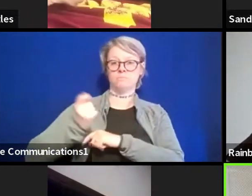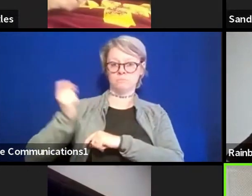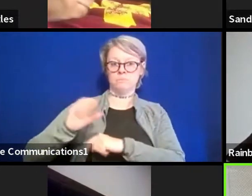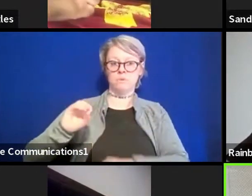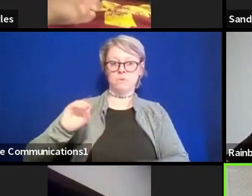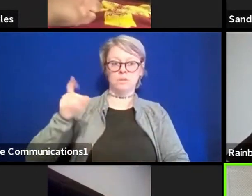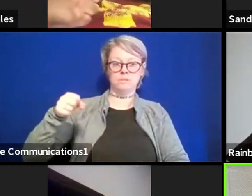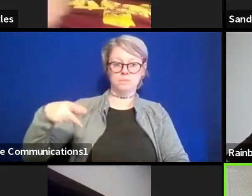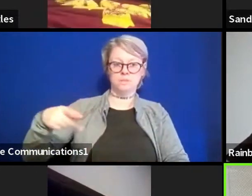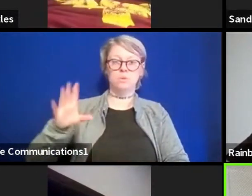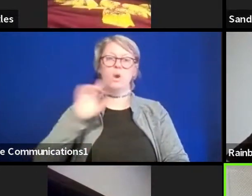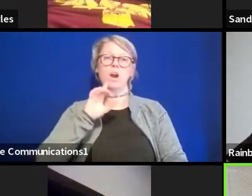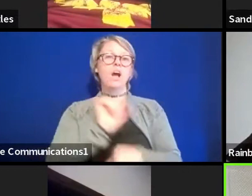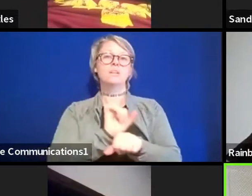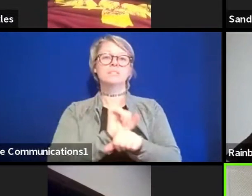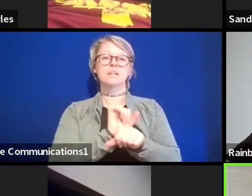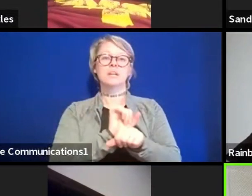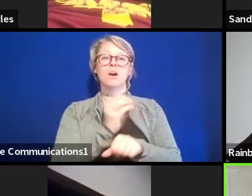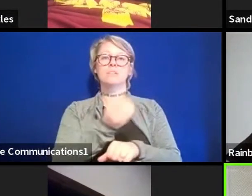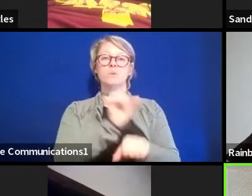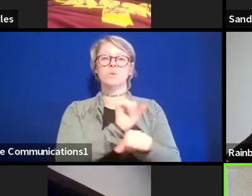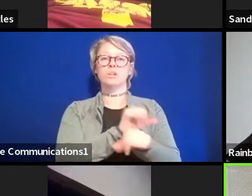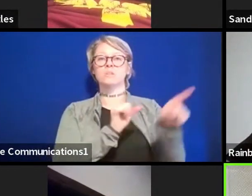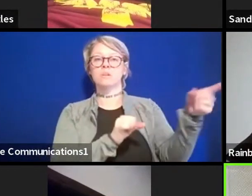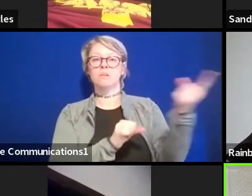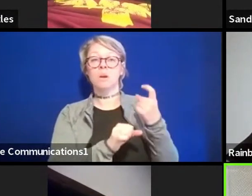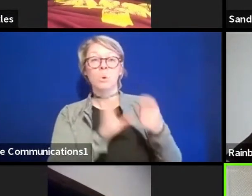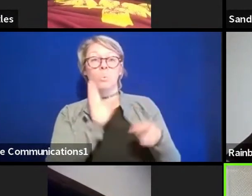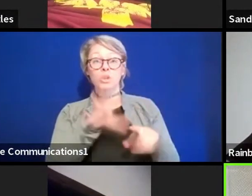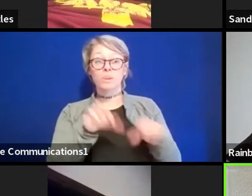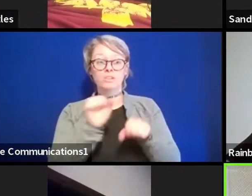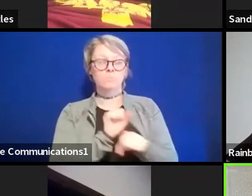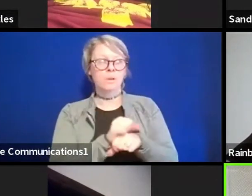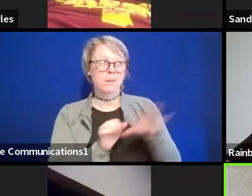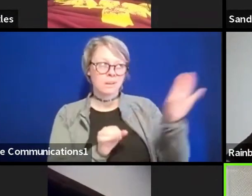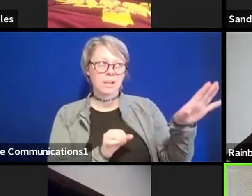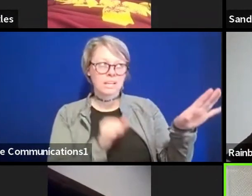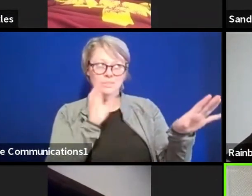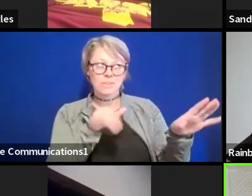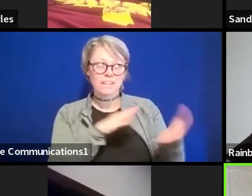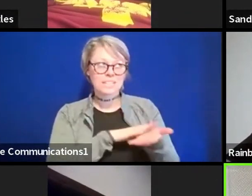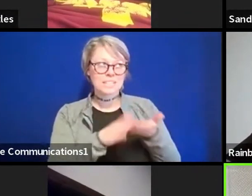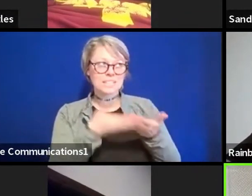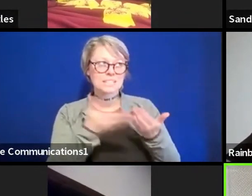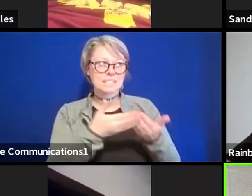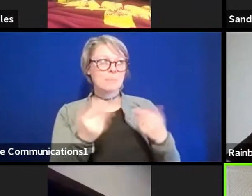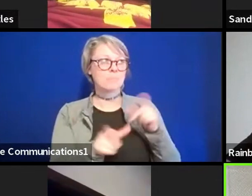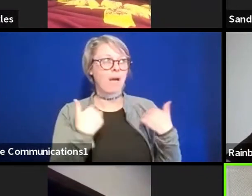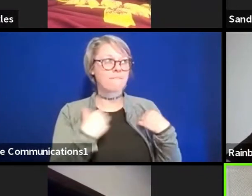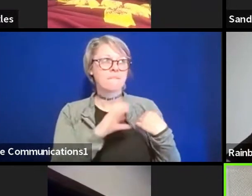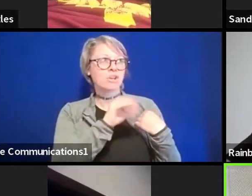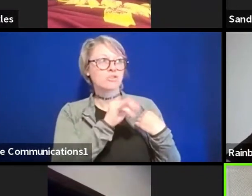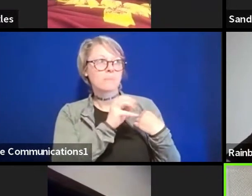you're Ontario Works. Well, are you getting a job? Well, hello, it's not that easy. People got criminal records, whatever else that prevents